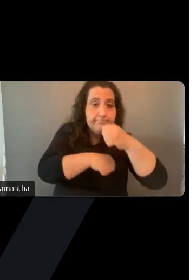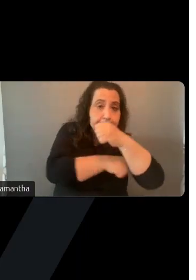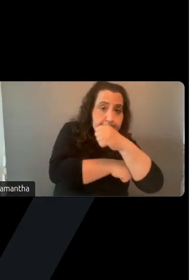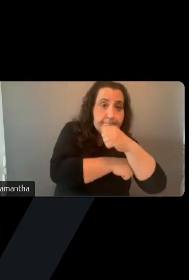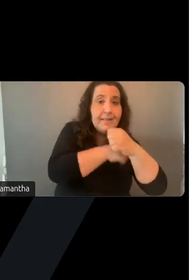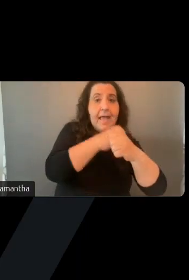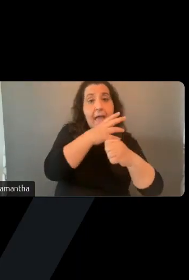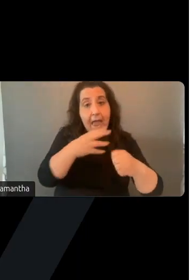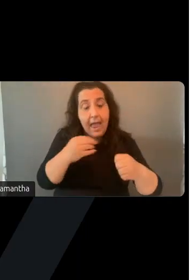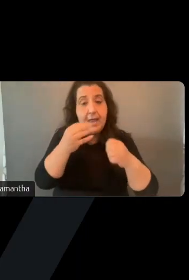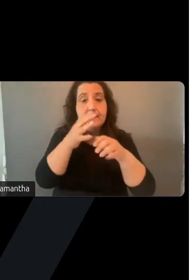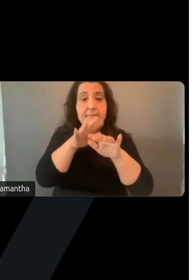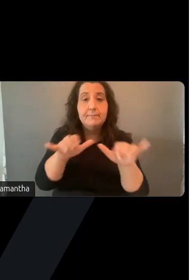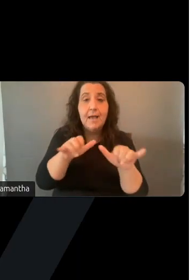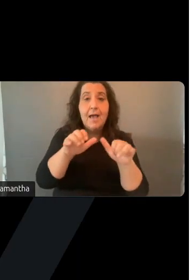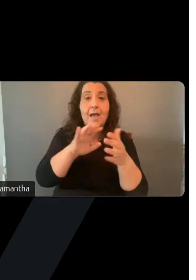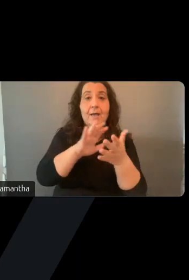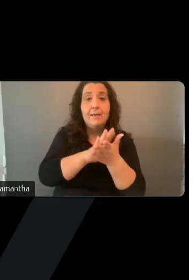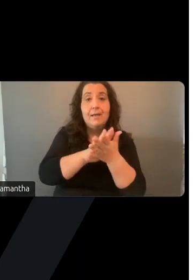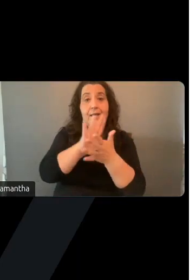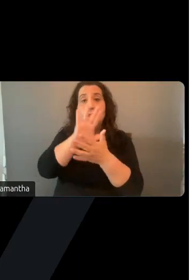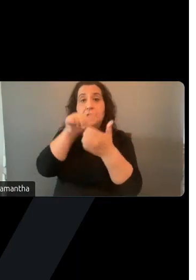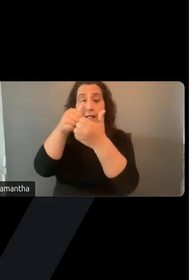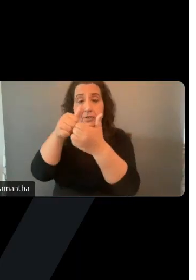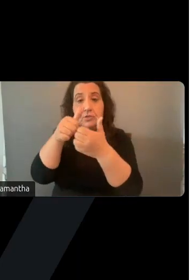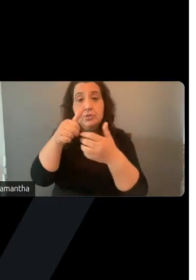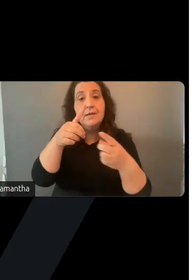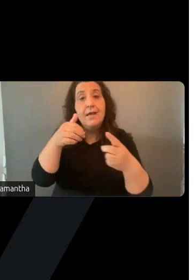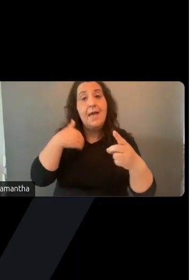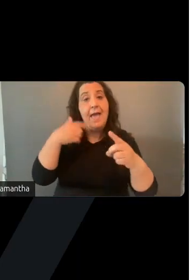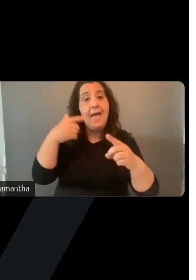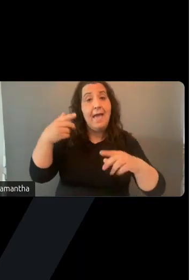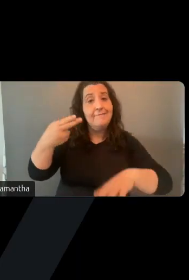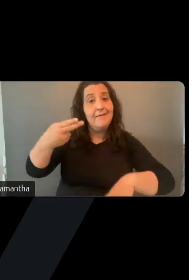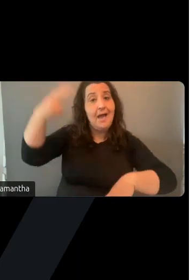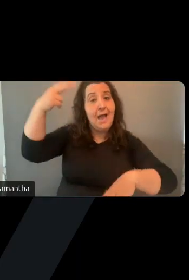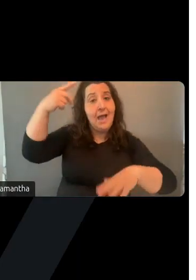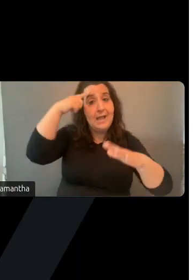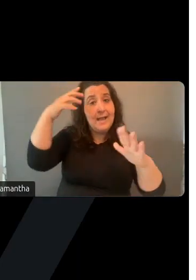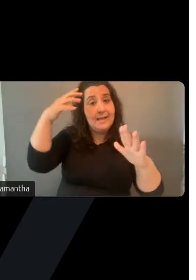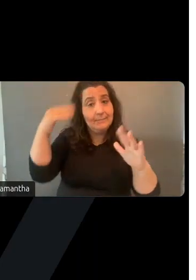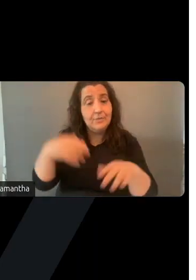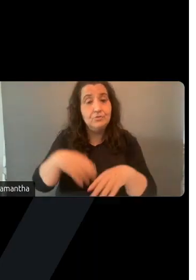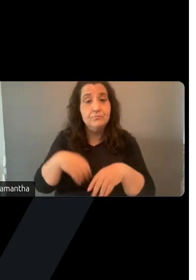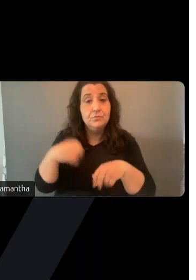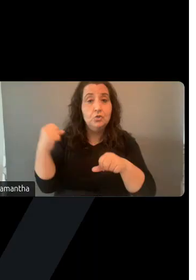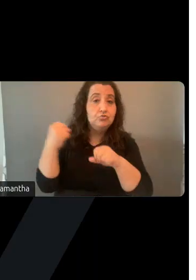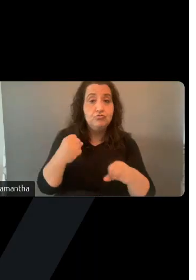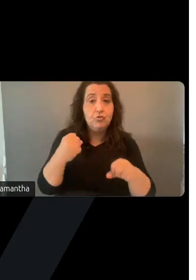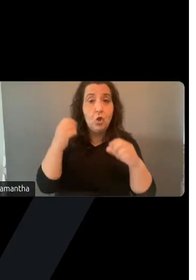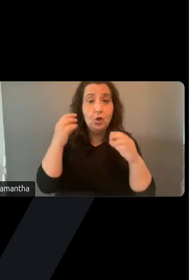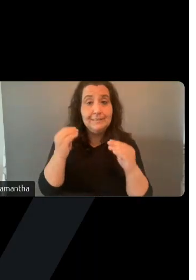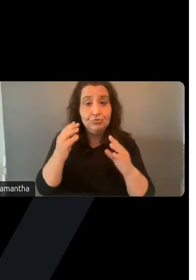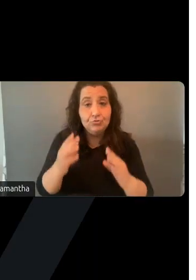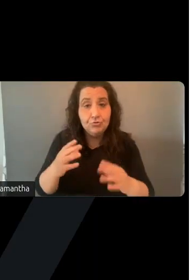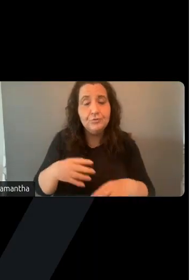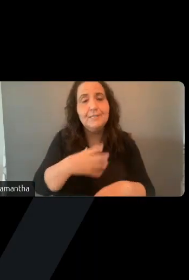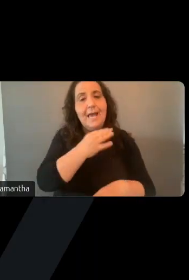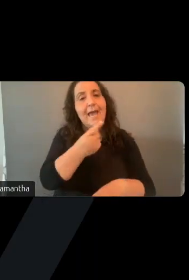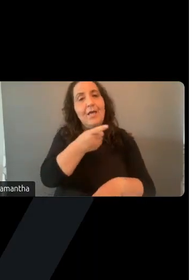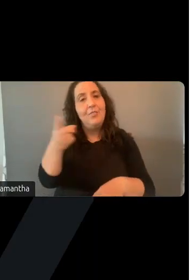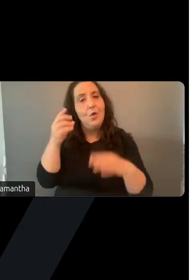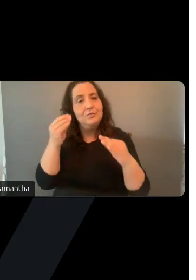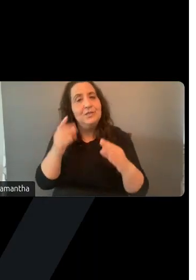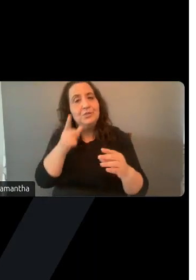academically, guided by high expectations, strong instruction, and teachers who believe in them.